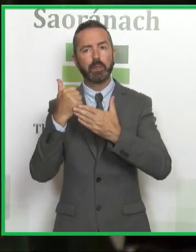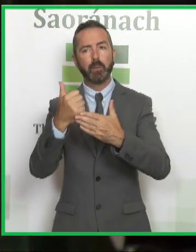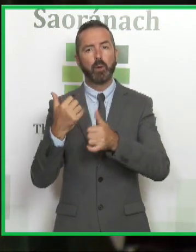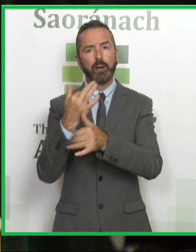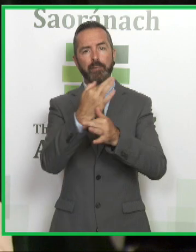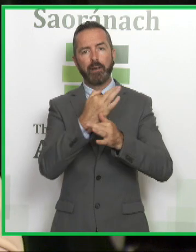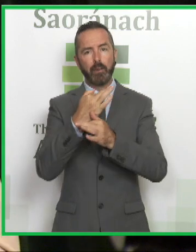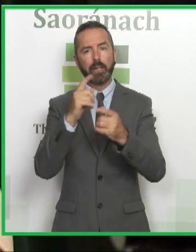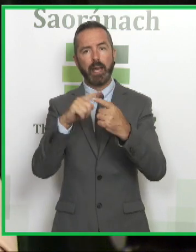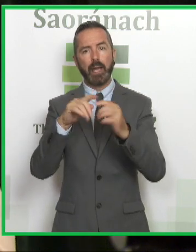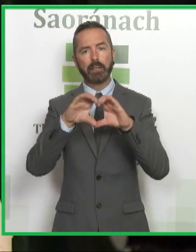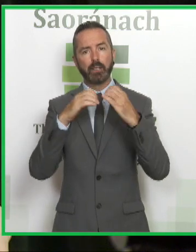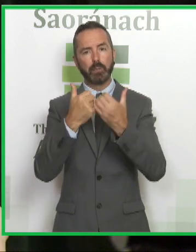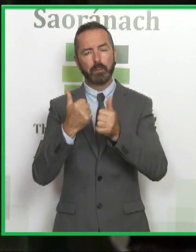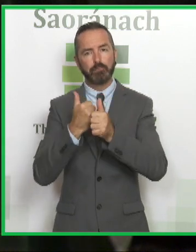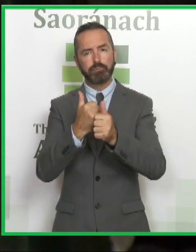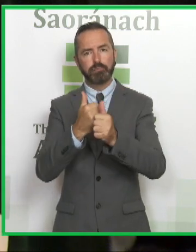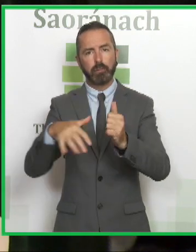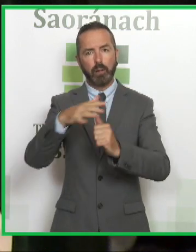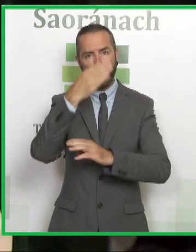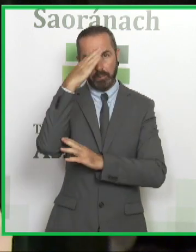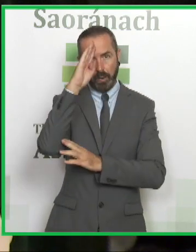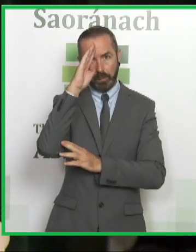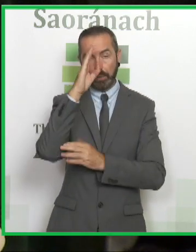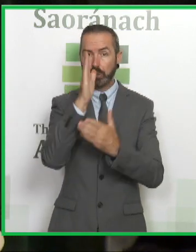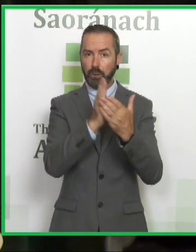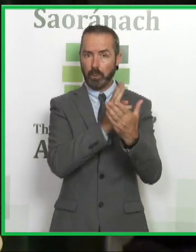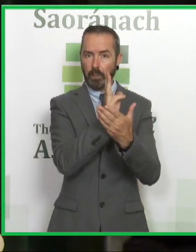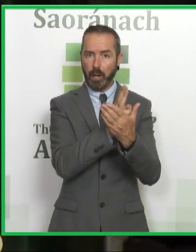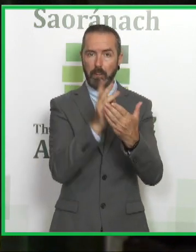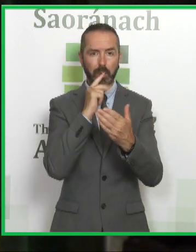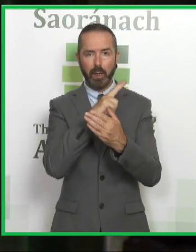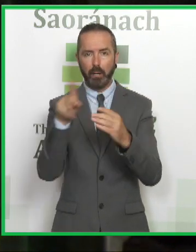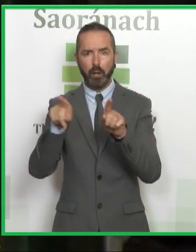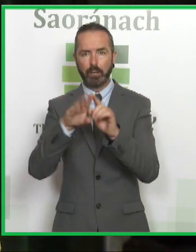and communities throughout the country, in some parts, not all.